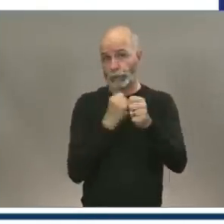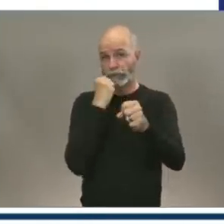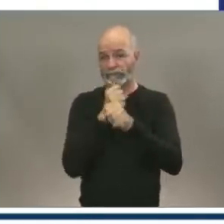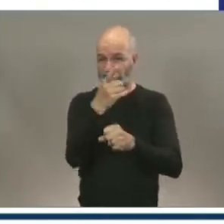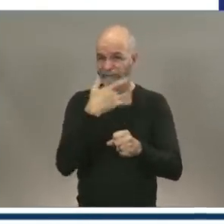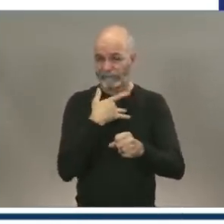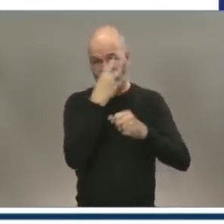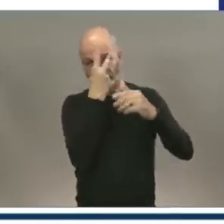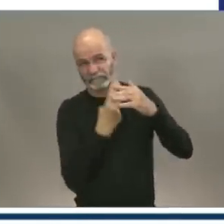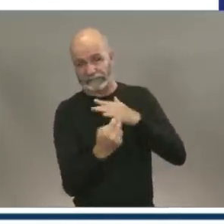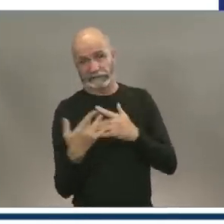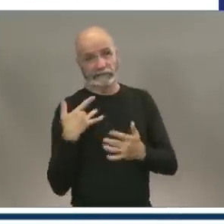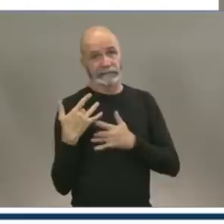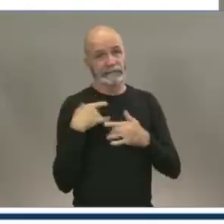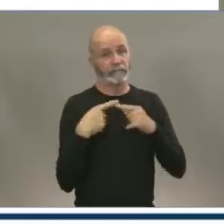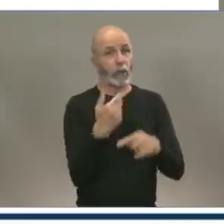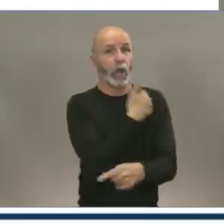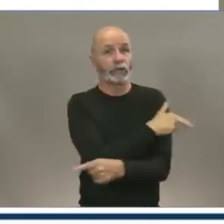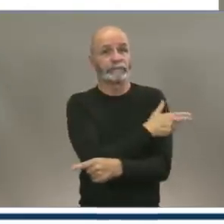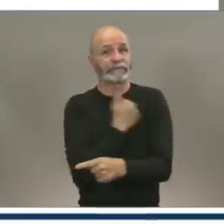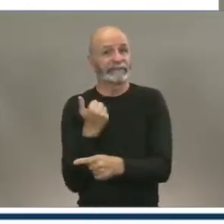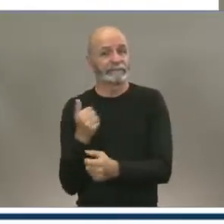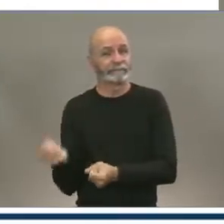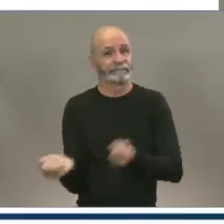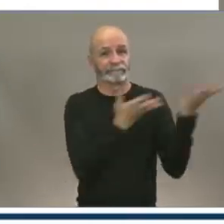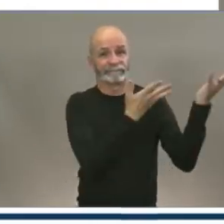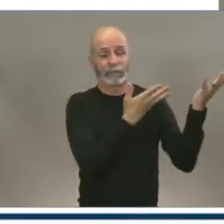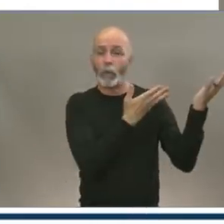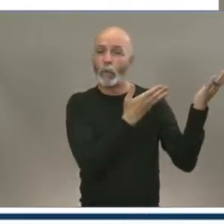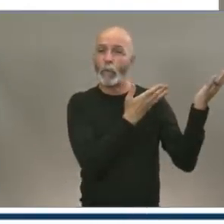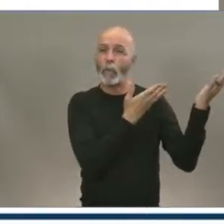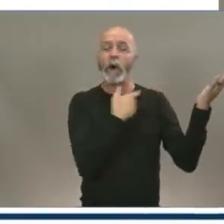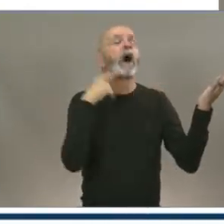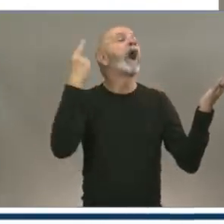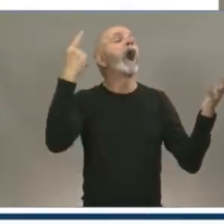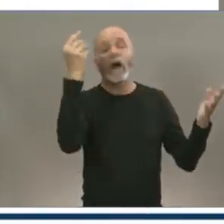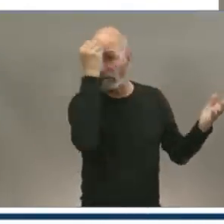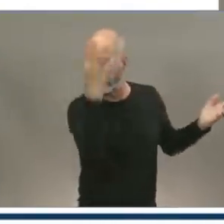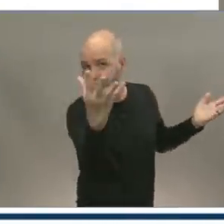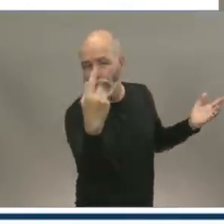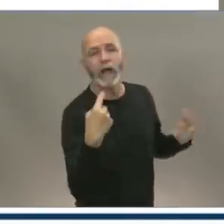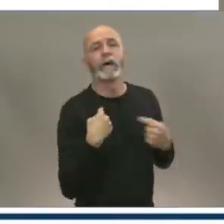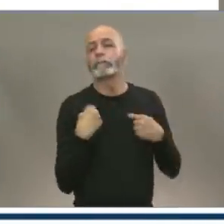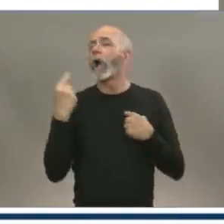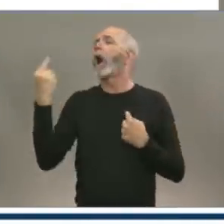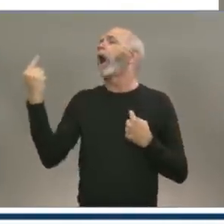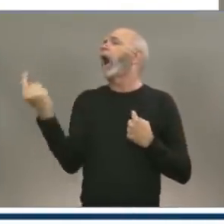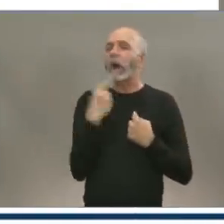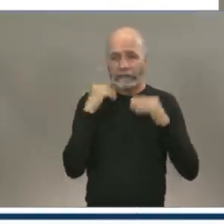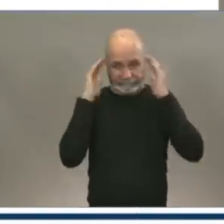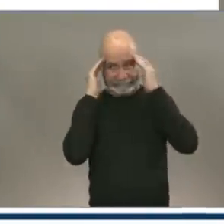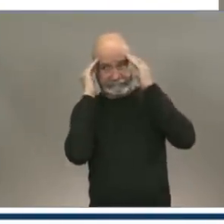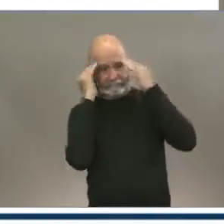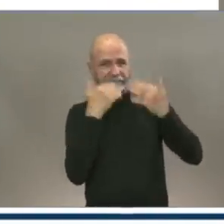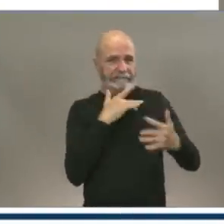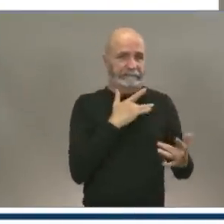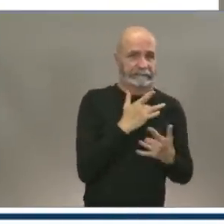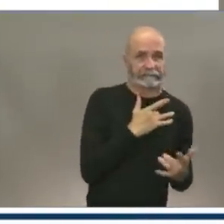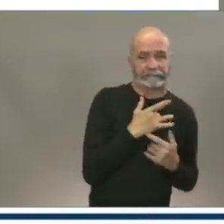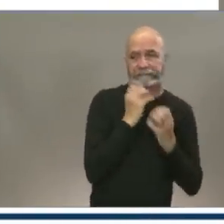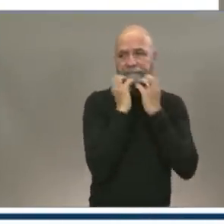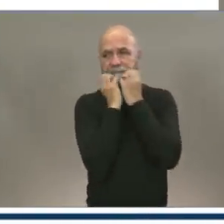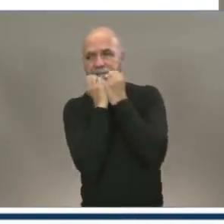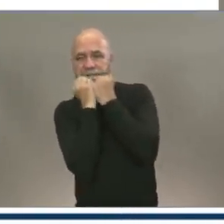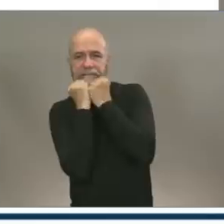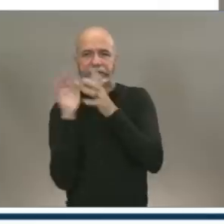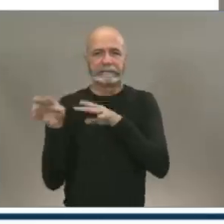think I'm always concerned. So that's as I said, that's one of the things the key things we're looking at on a daily, weekly basis is